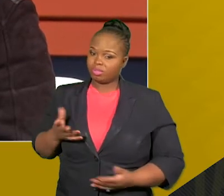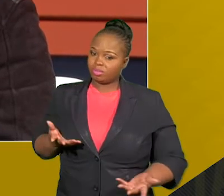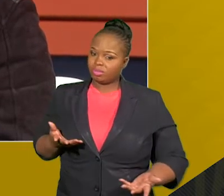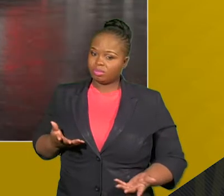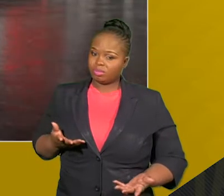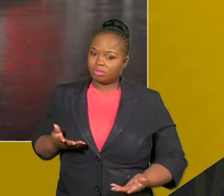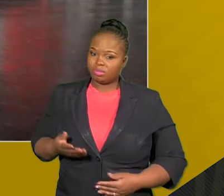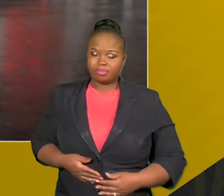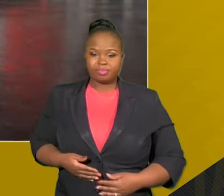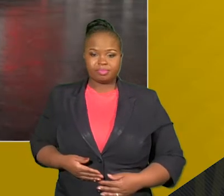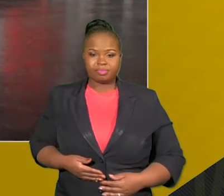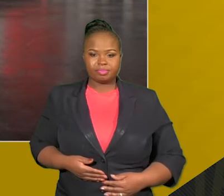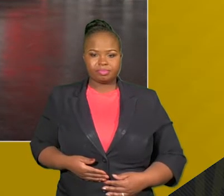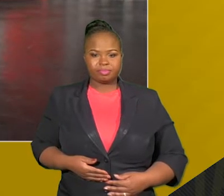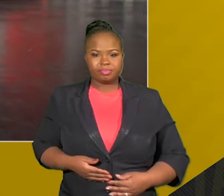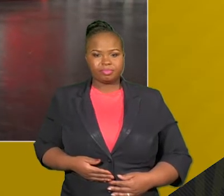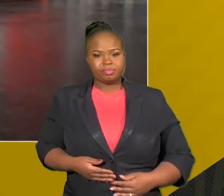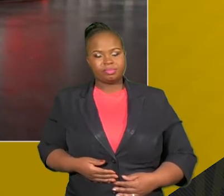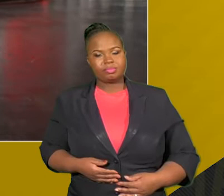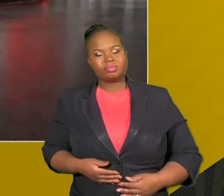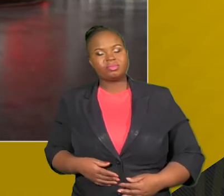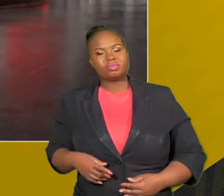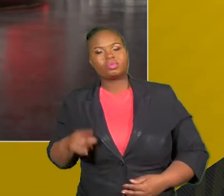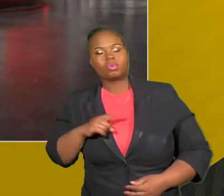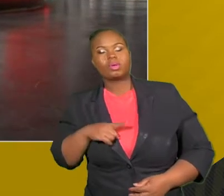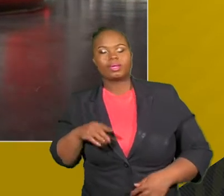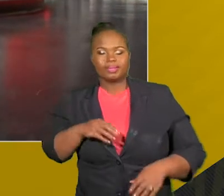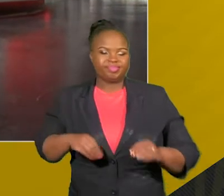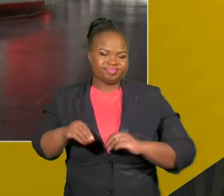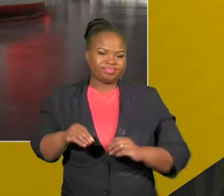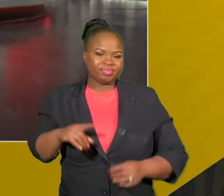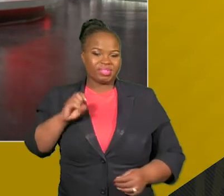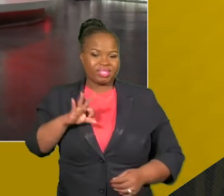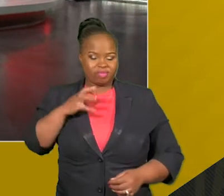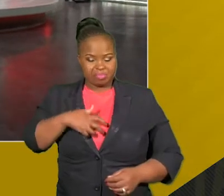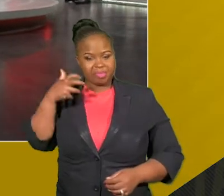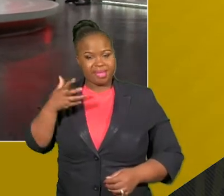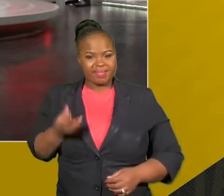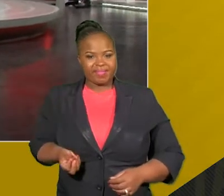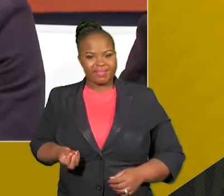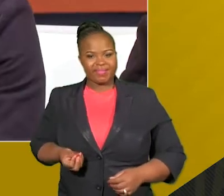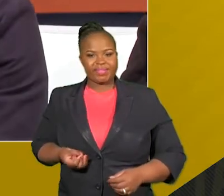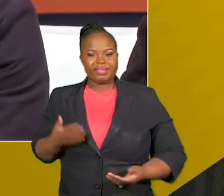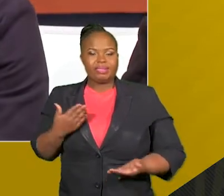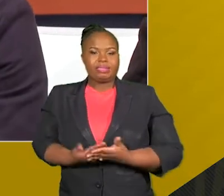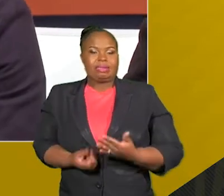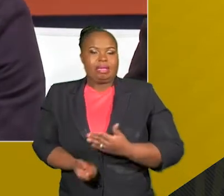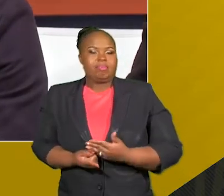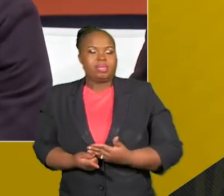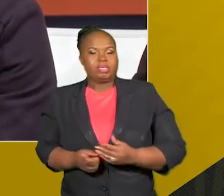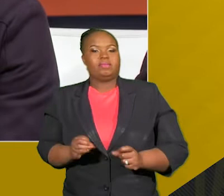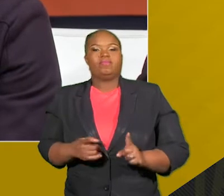I'm just asking anybody. Okay. It's a displacement. You know, when sometimes une anger, sometimes it gets to be displaced. And